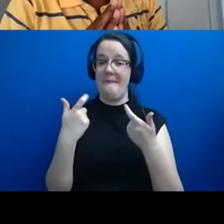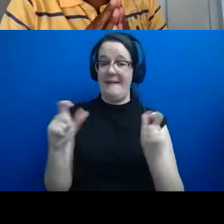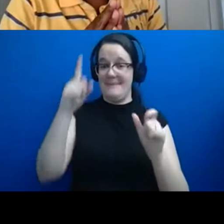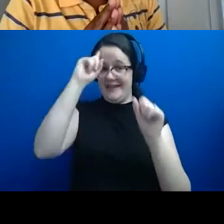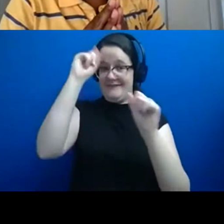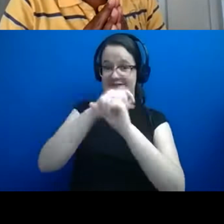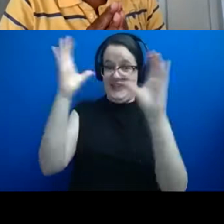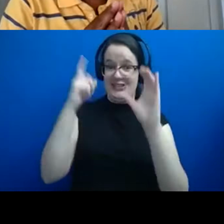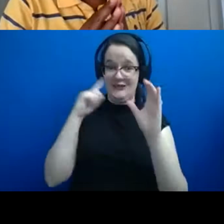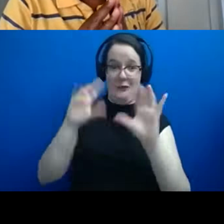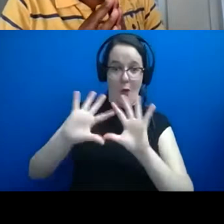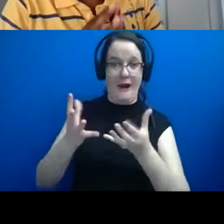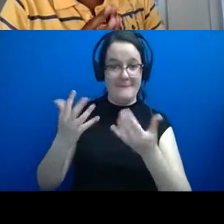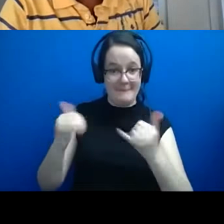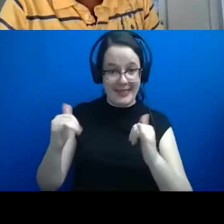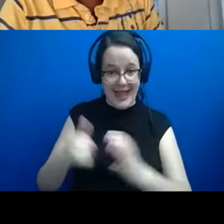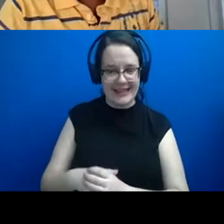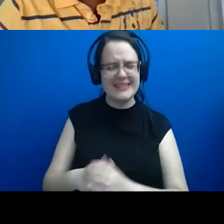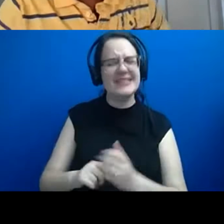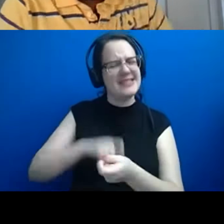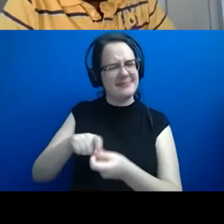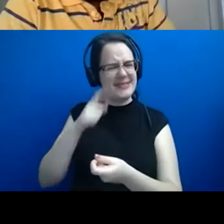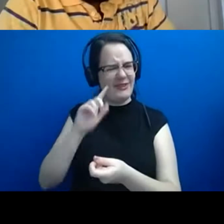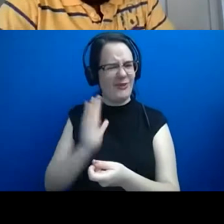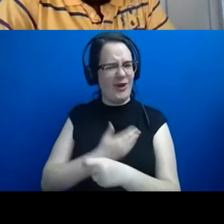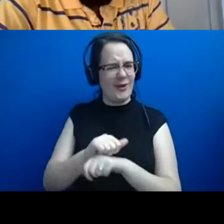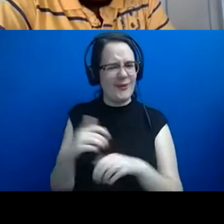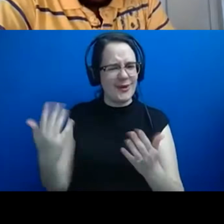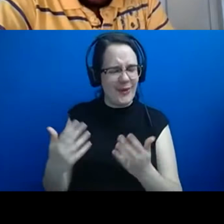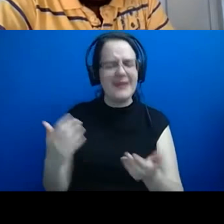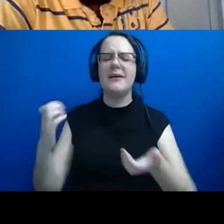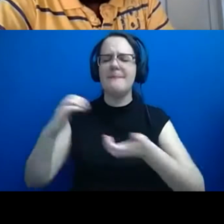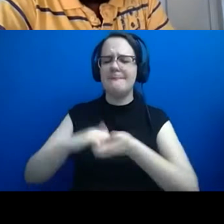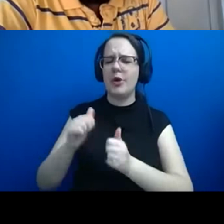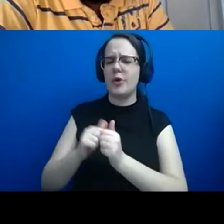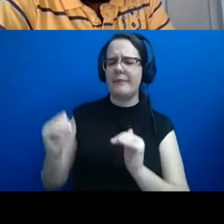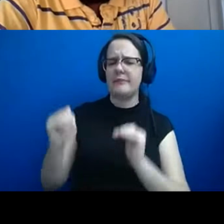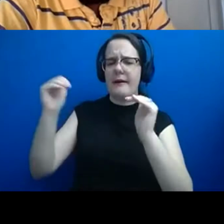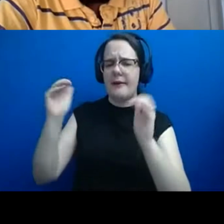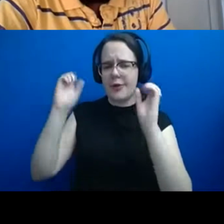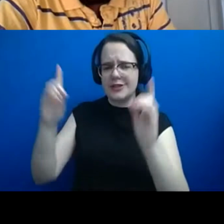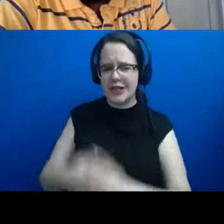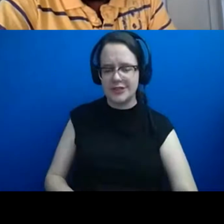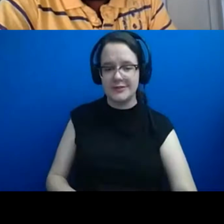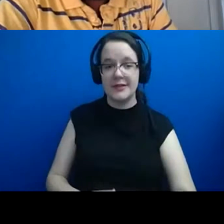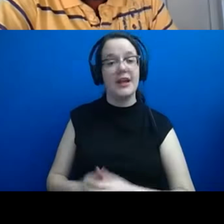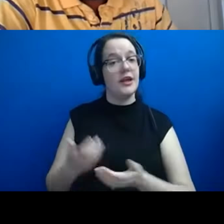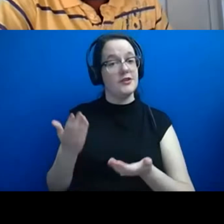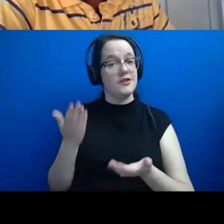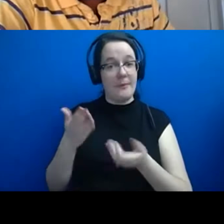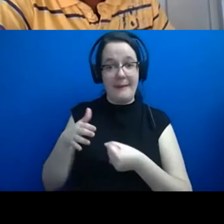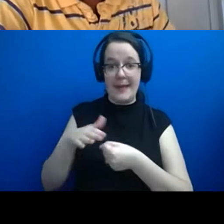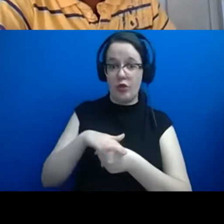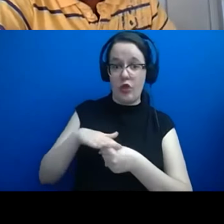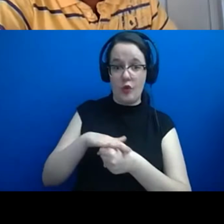play, particularly in the work that we do, is partnering with higher ed, whether that's like local, many of our local colleges around here, and you making